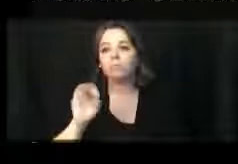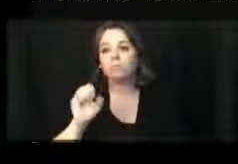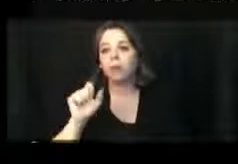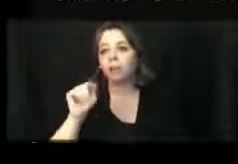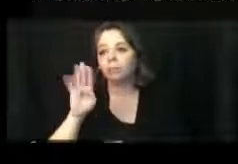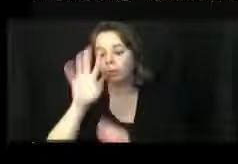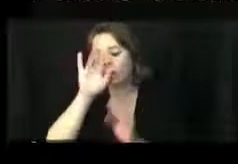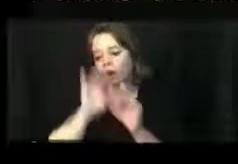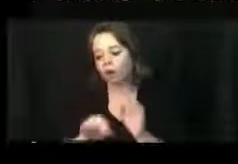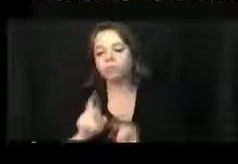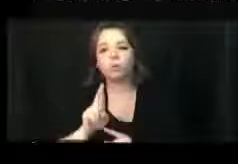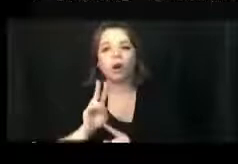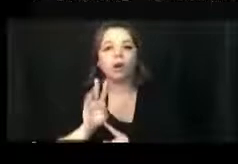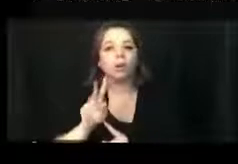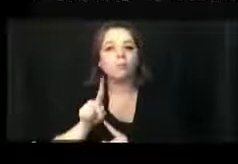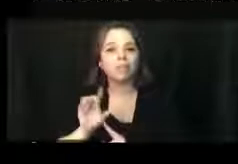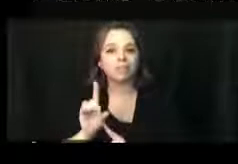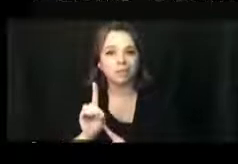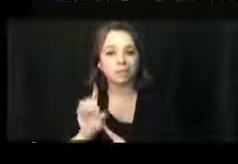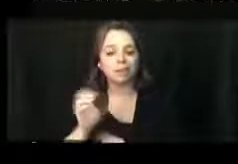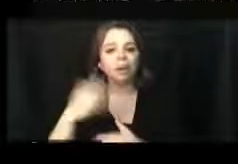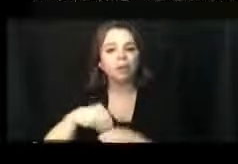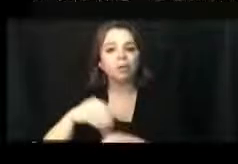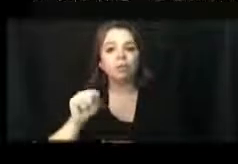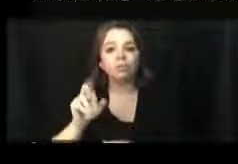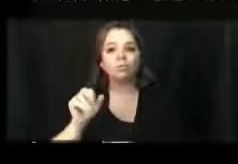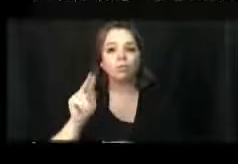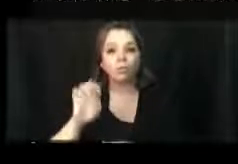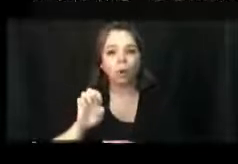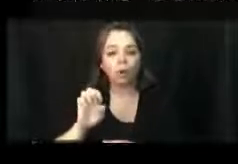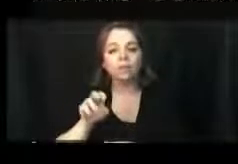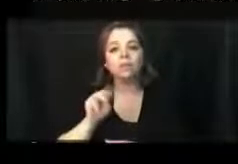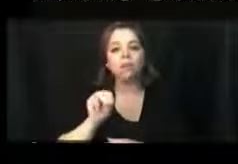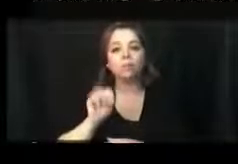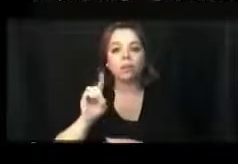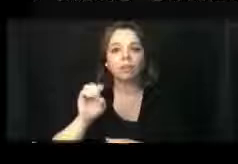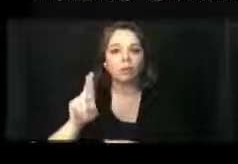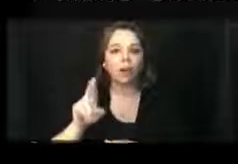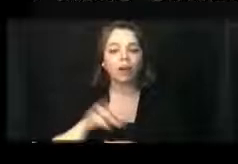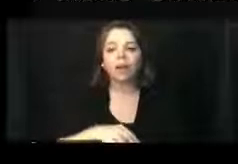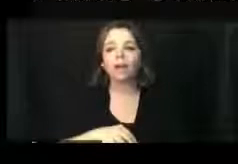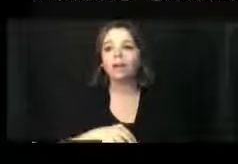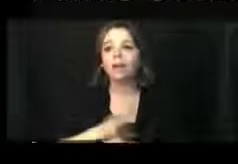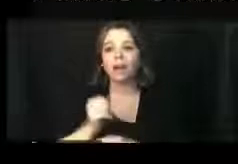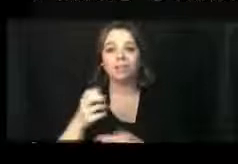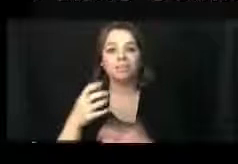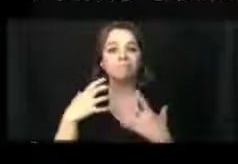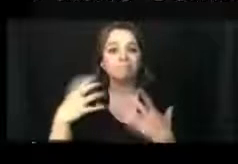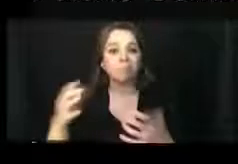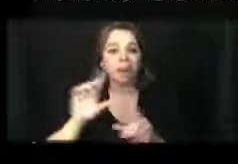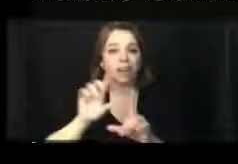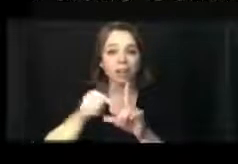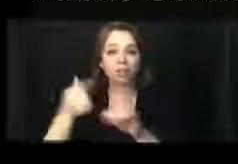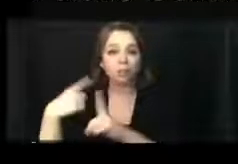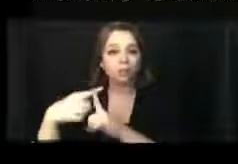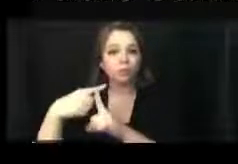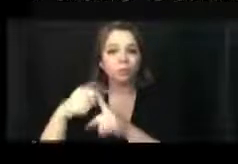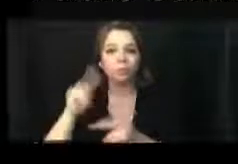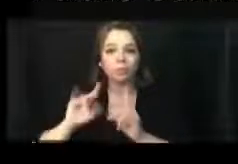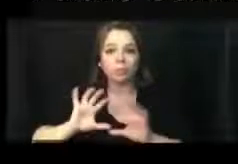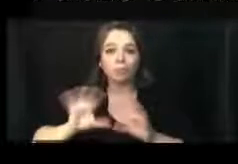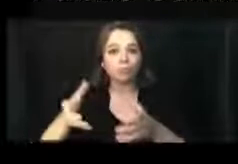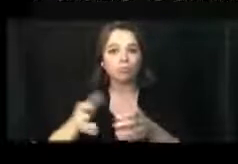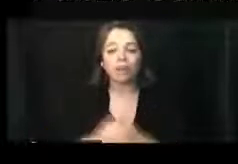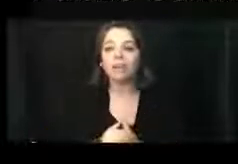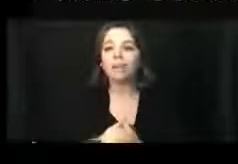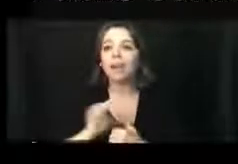RPV, including Torrance, including our Marina Del Rey and Venice as a high LGBTQ plus density, as well as our Pacific Palisades over here of